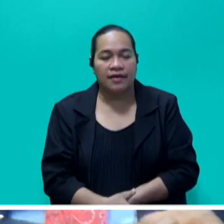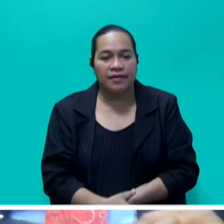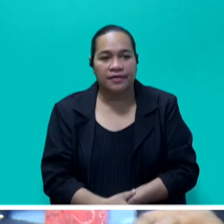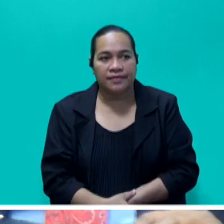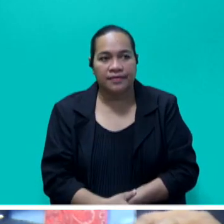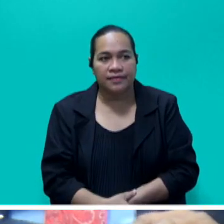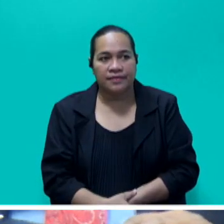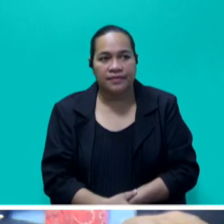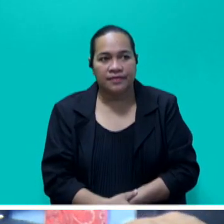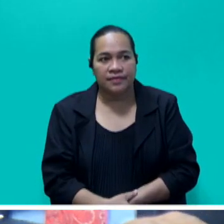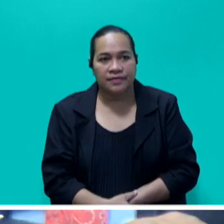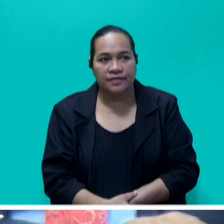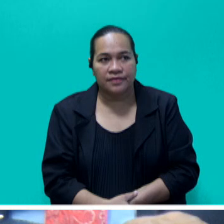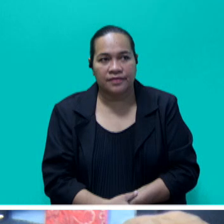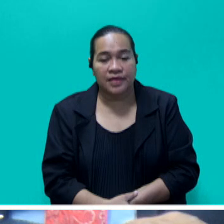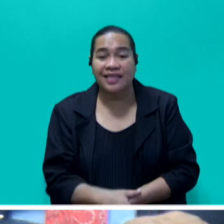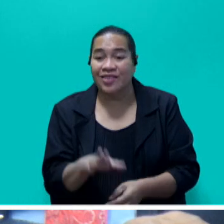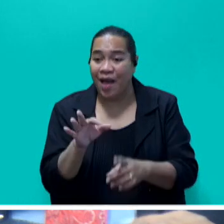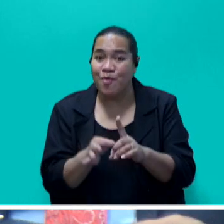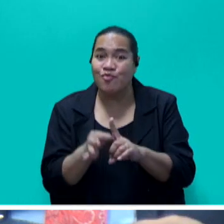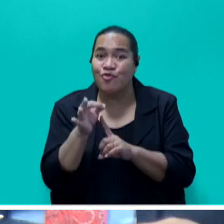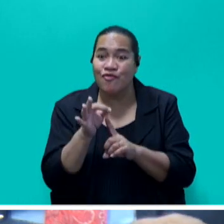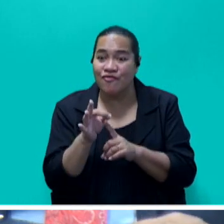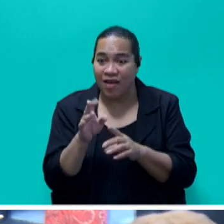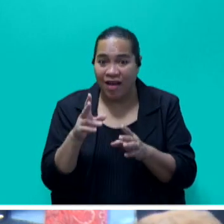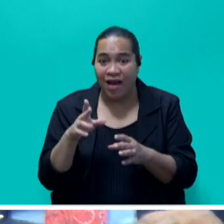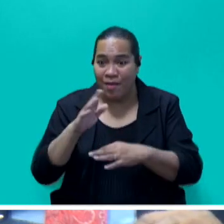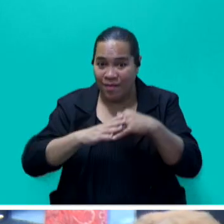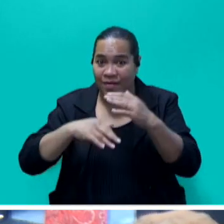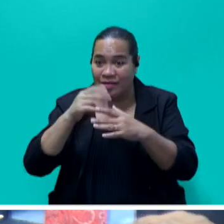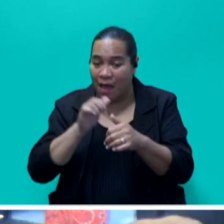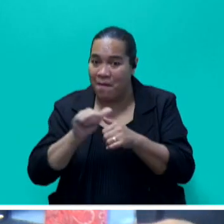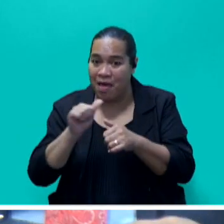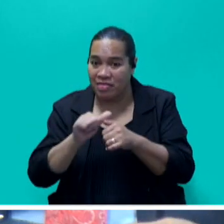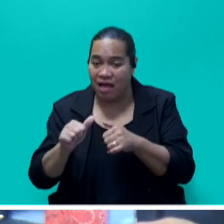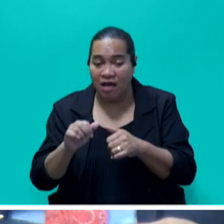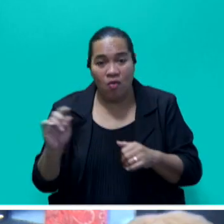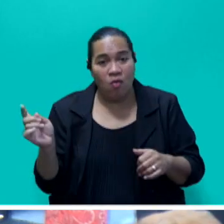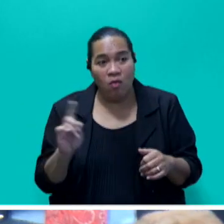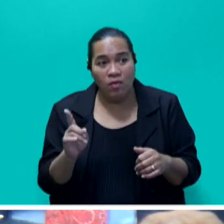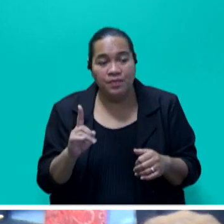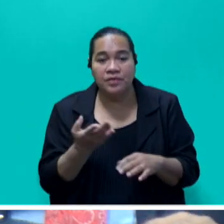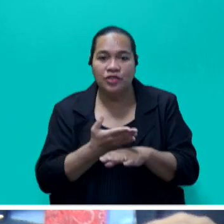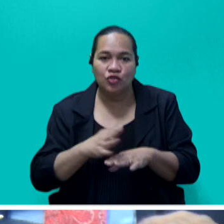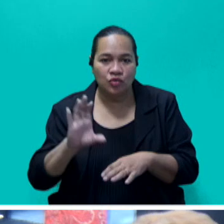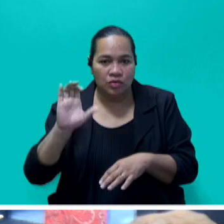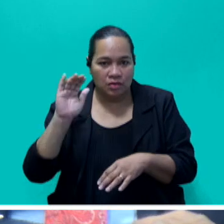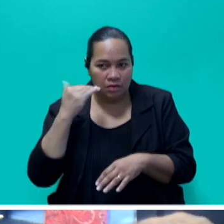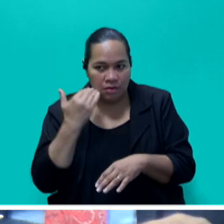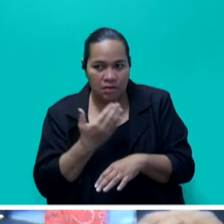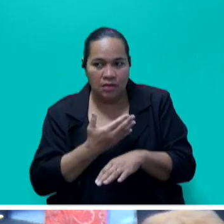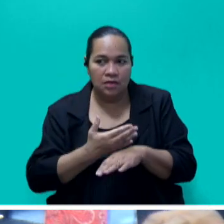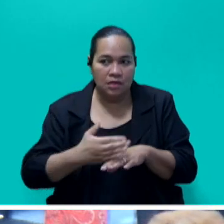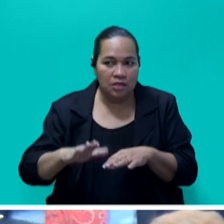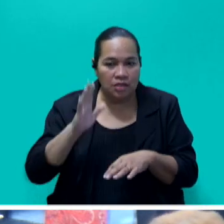Mr. Speaker, sir, the improved facilities and better infrastructure, such as new classroom, new evolution